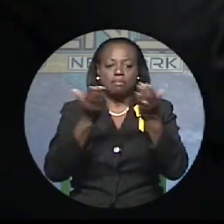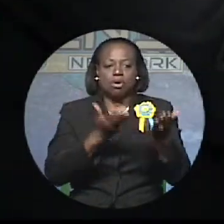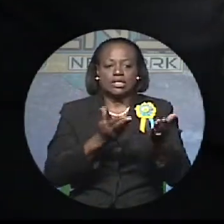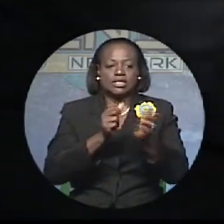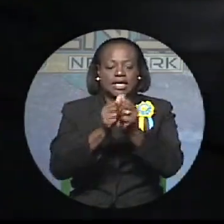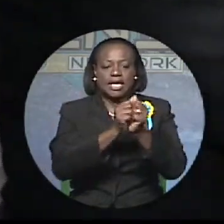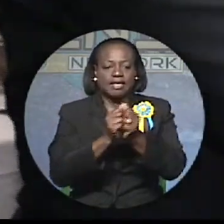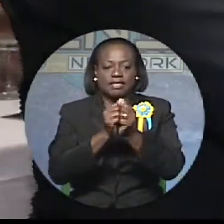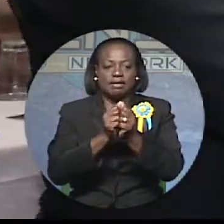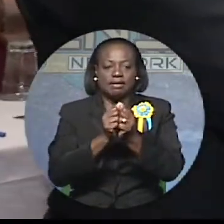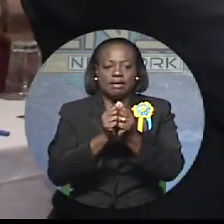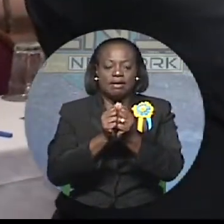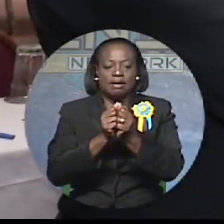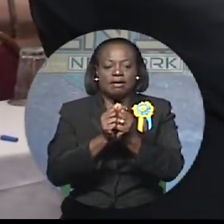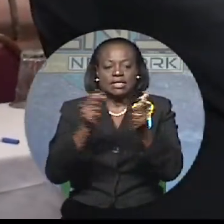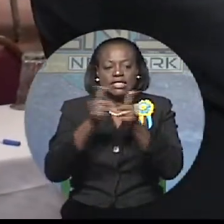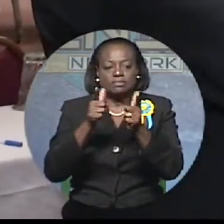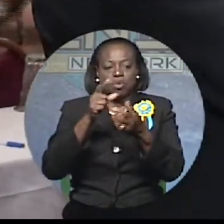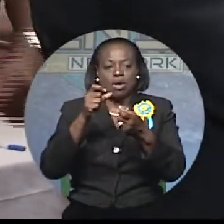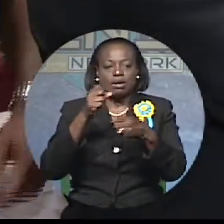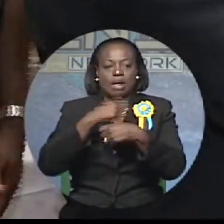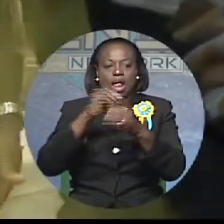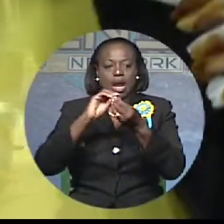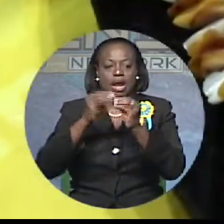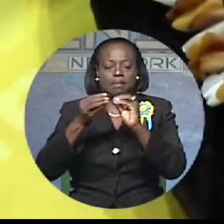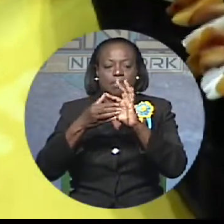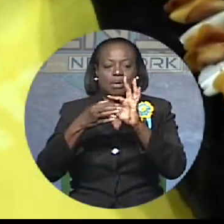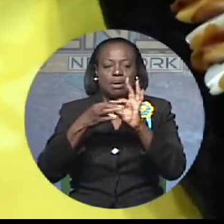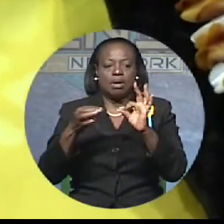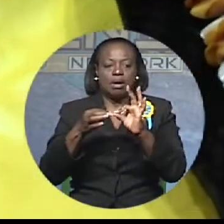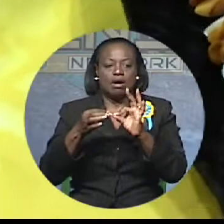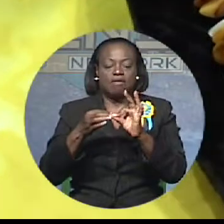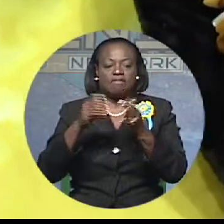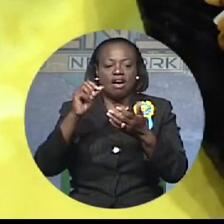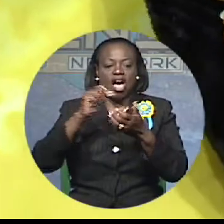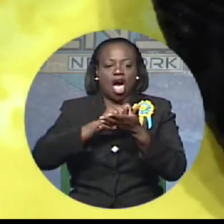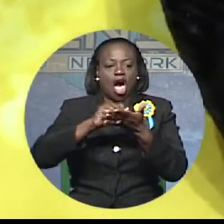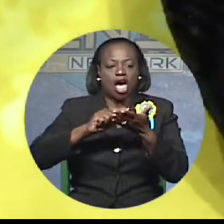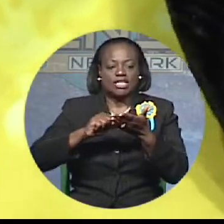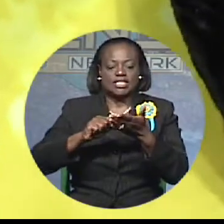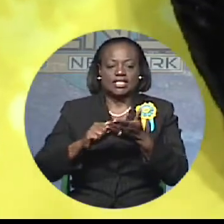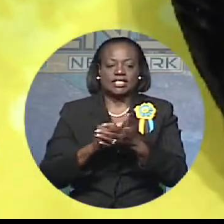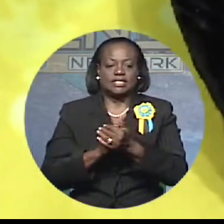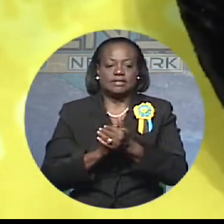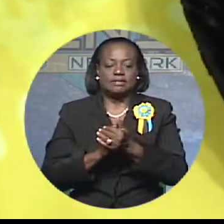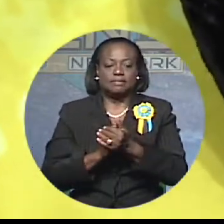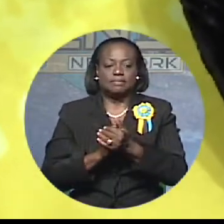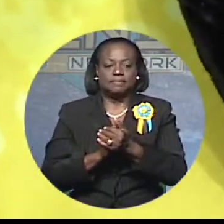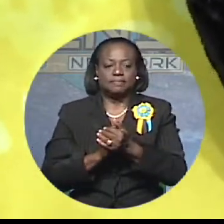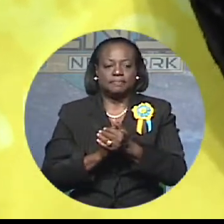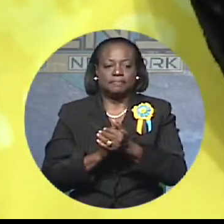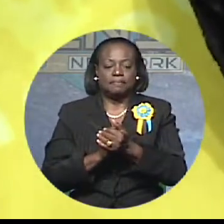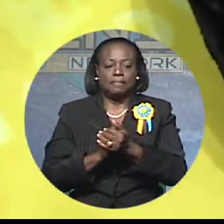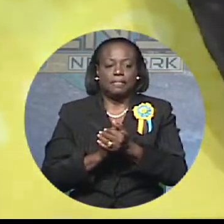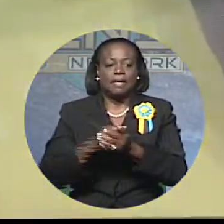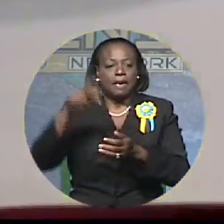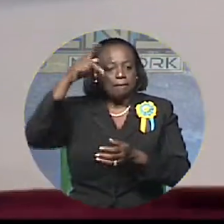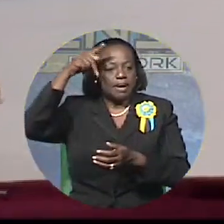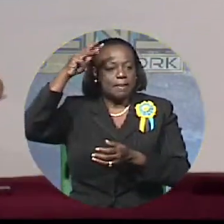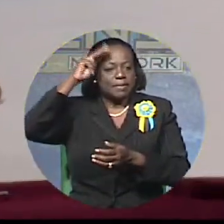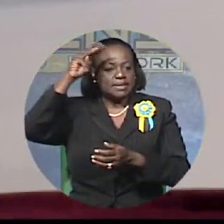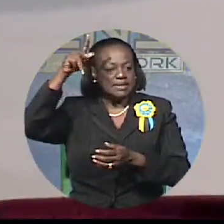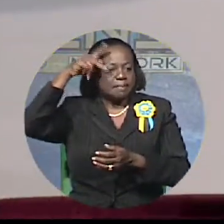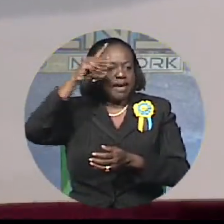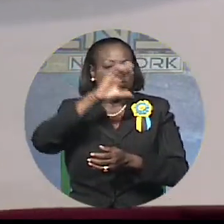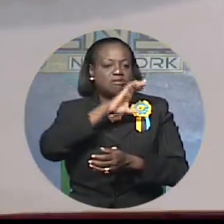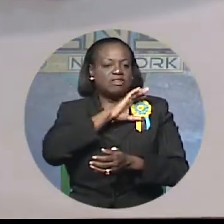artisans, opened yesterday morning, but it wasn't quite the turnout expected considering the money to be made in the industry. In fact, Prime Minister